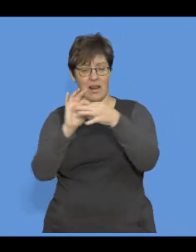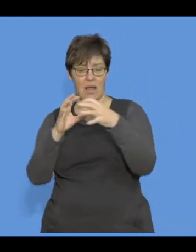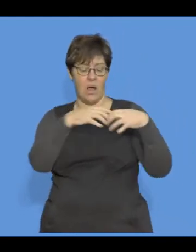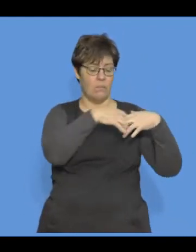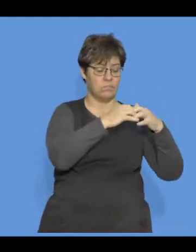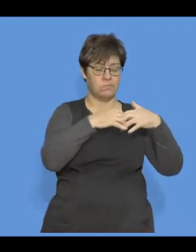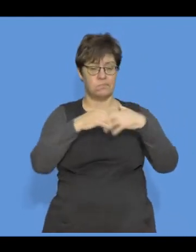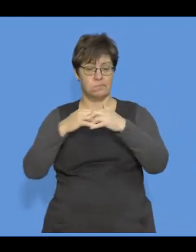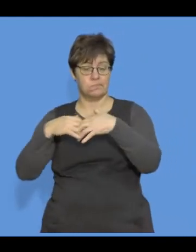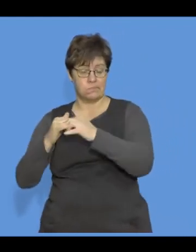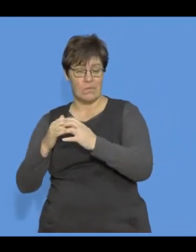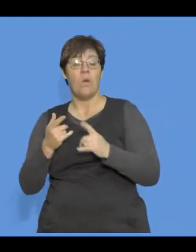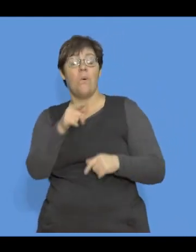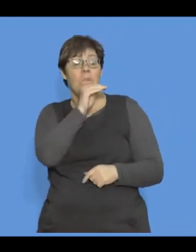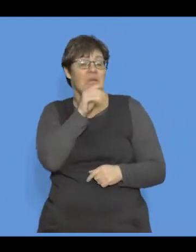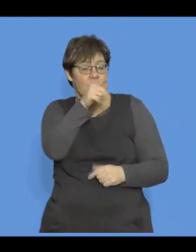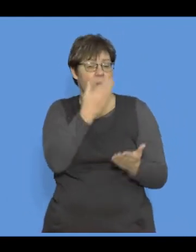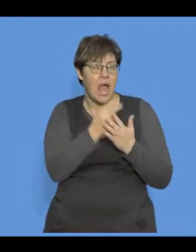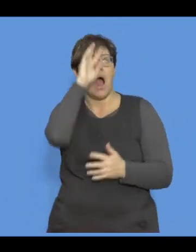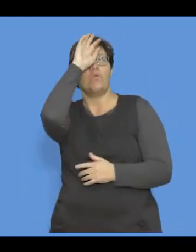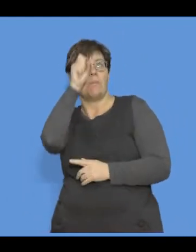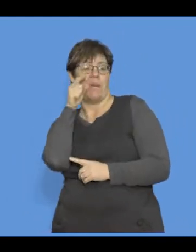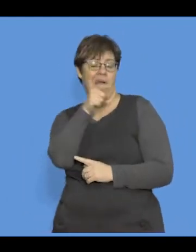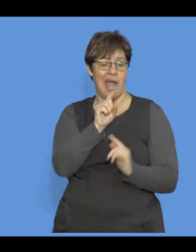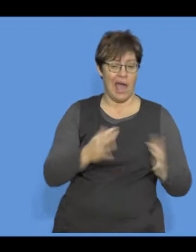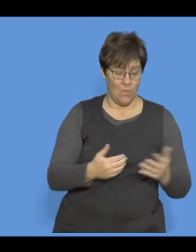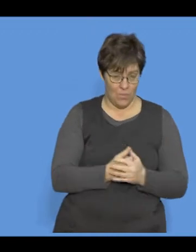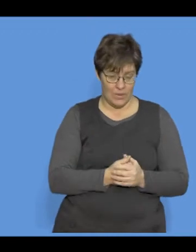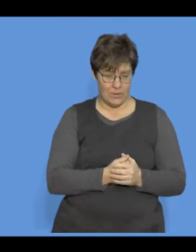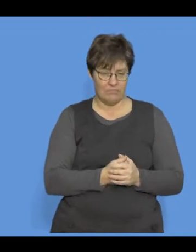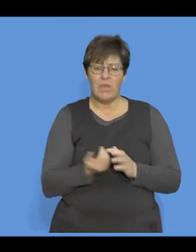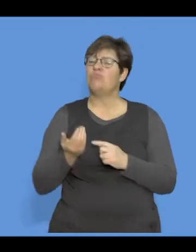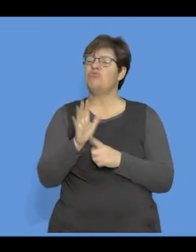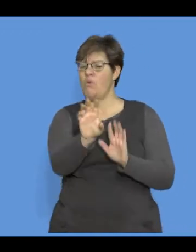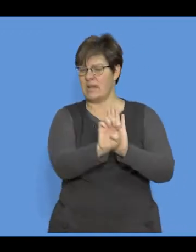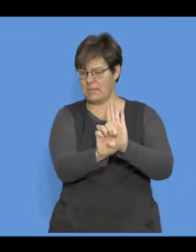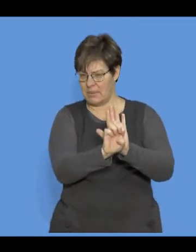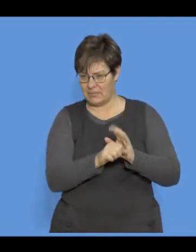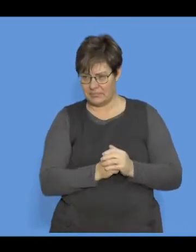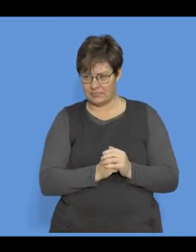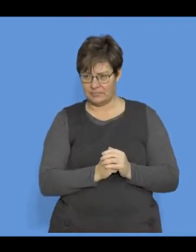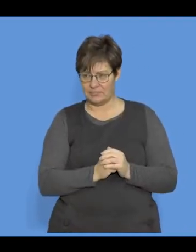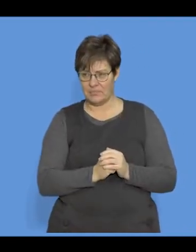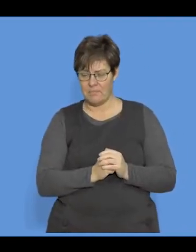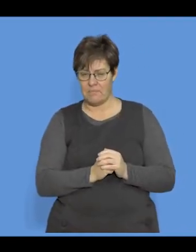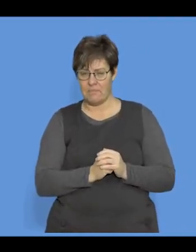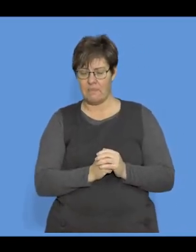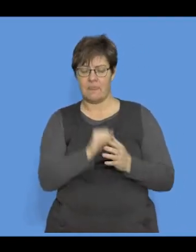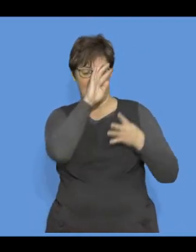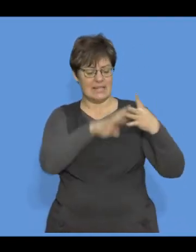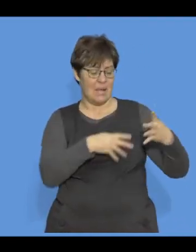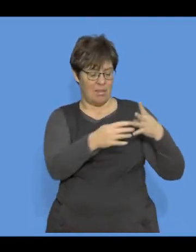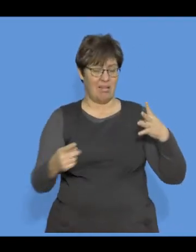your ability to recall. And so I want to show you as an example. Go to the table again